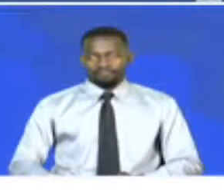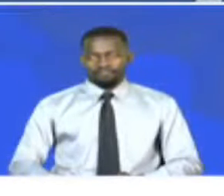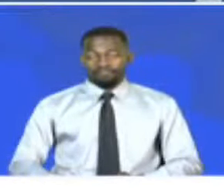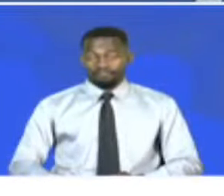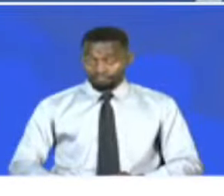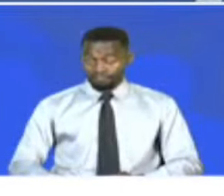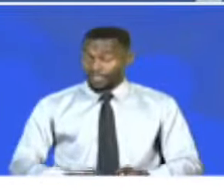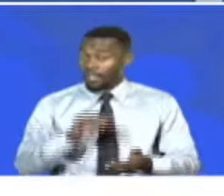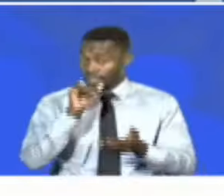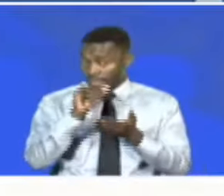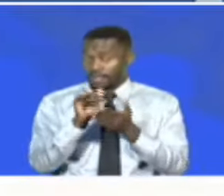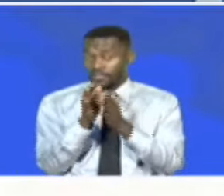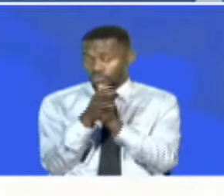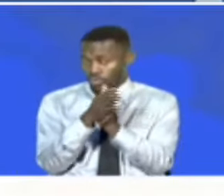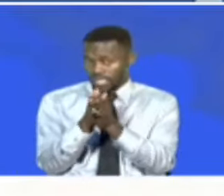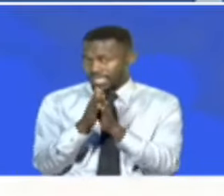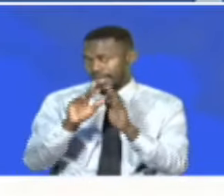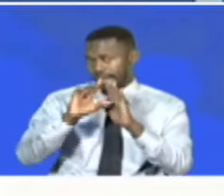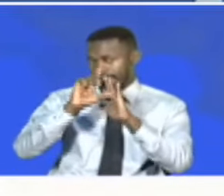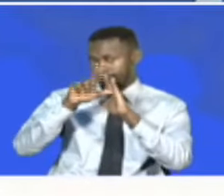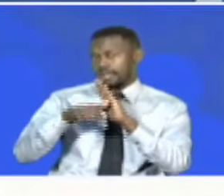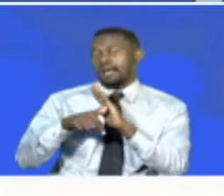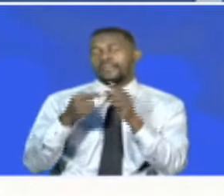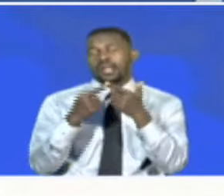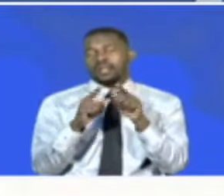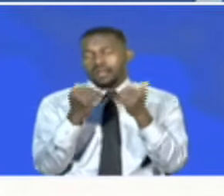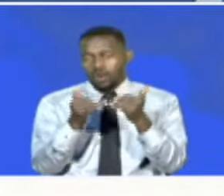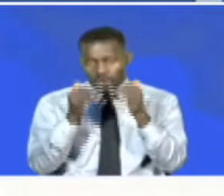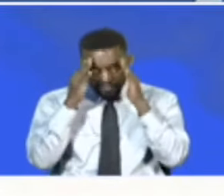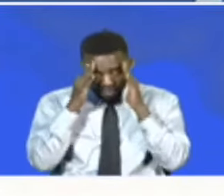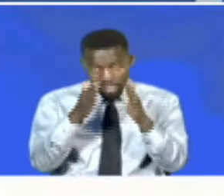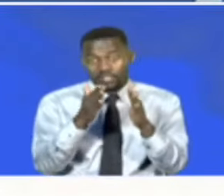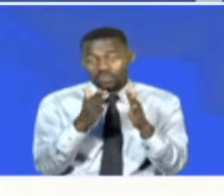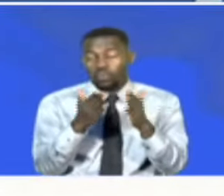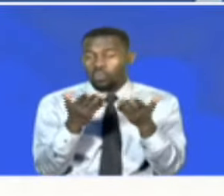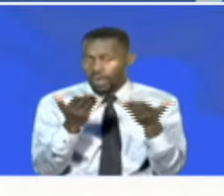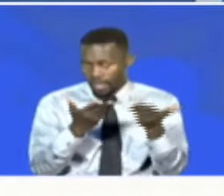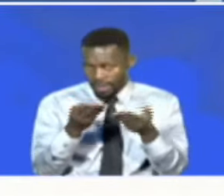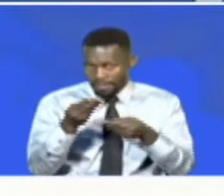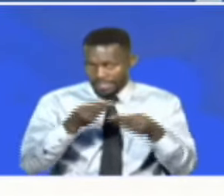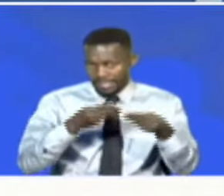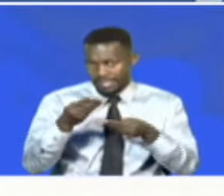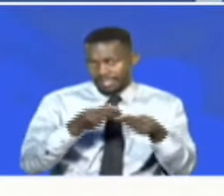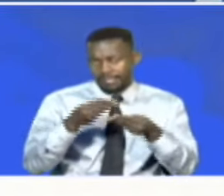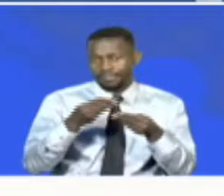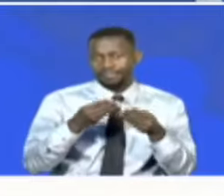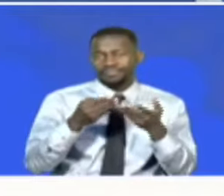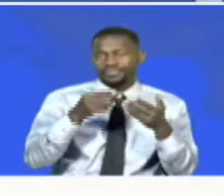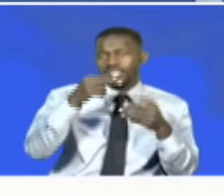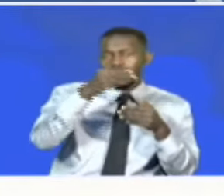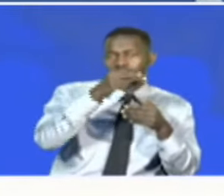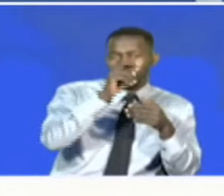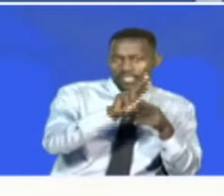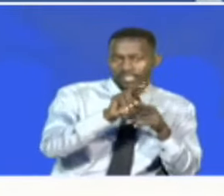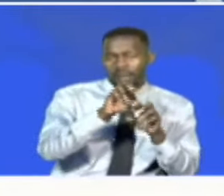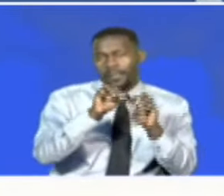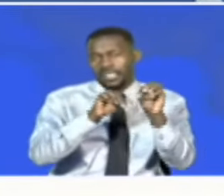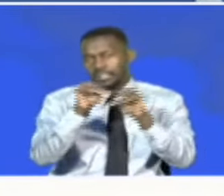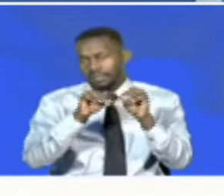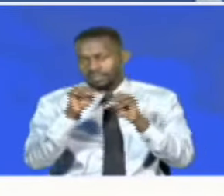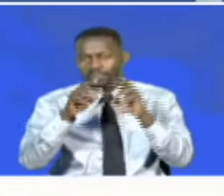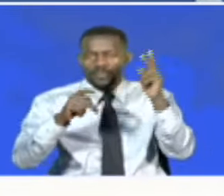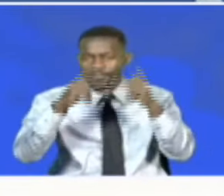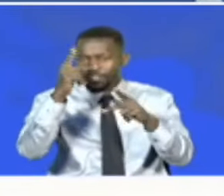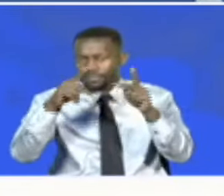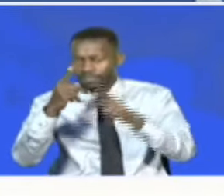That piece will be coming your way shortly, but first let's talk matters business. The Human Resource Management Professionals